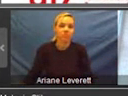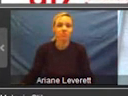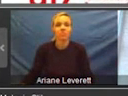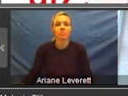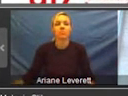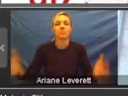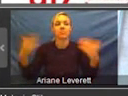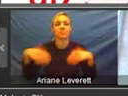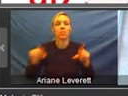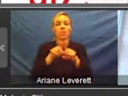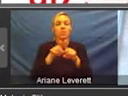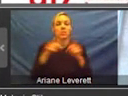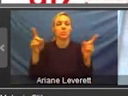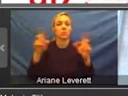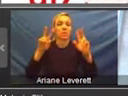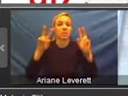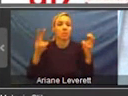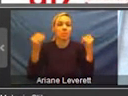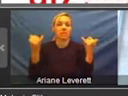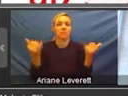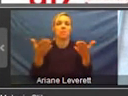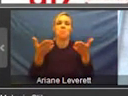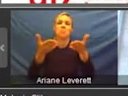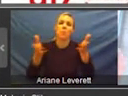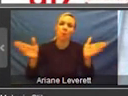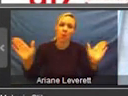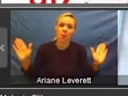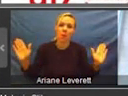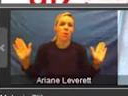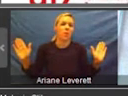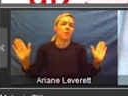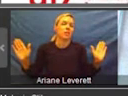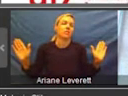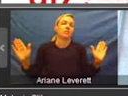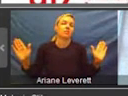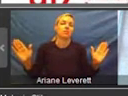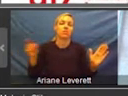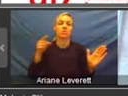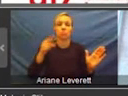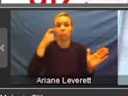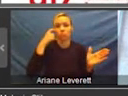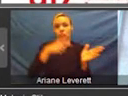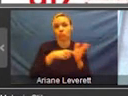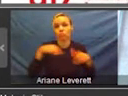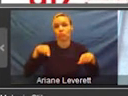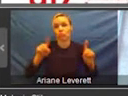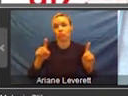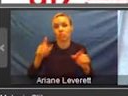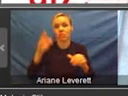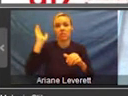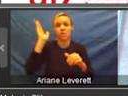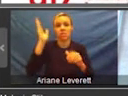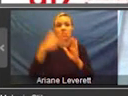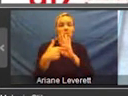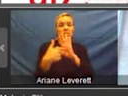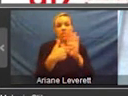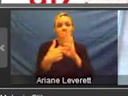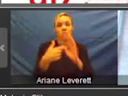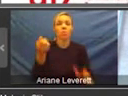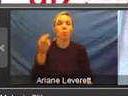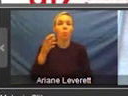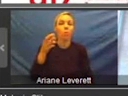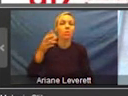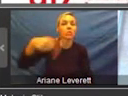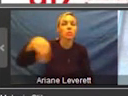Also, the topic is very broad. You will see this during our presentation, maybe also because some of you might have heard